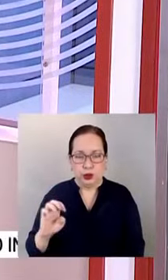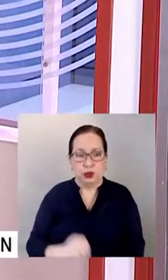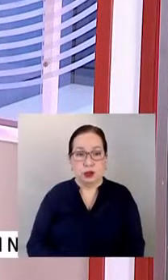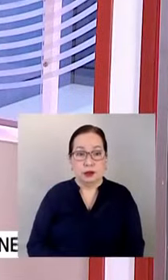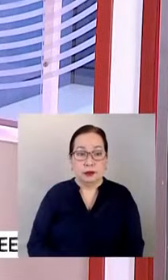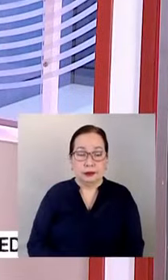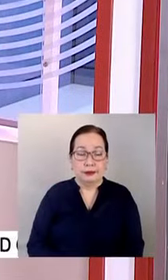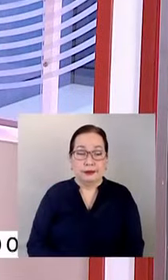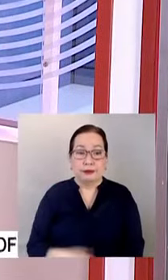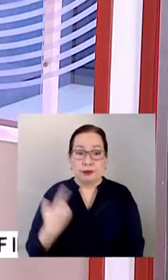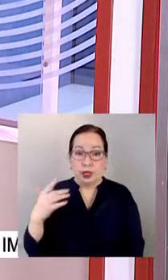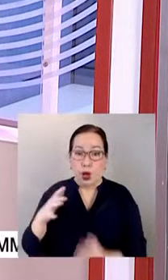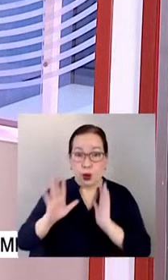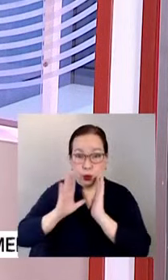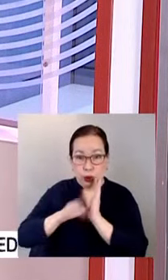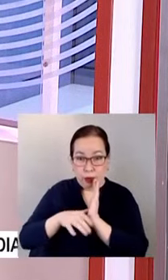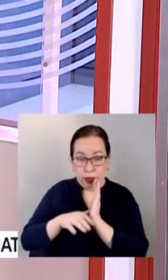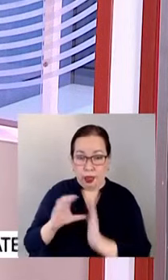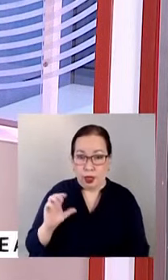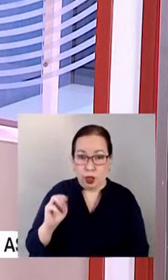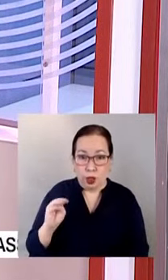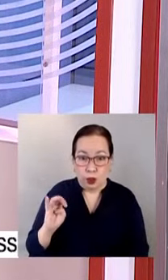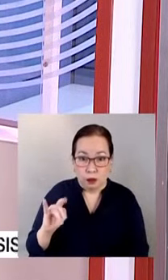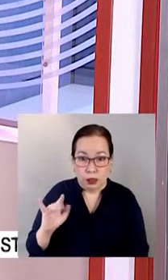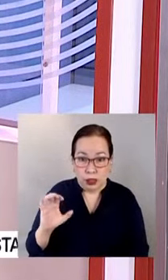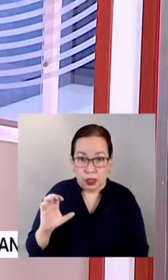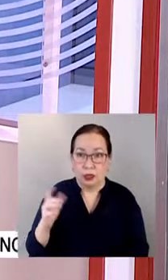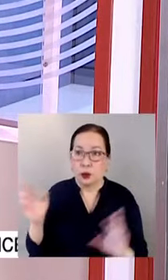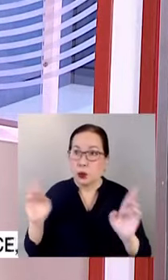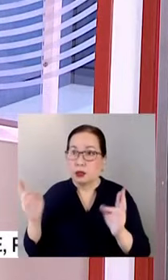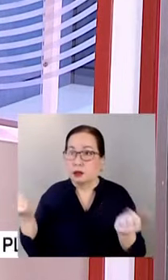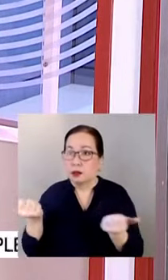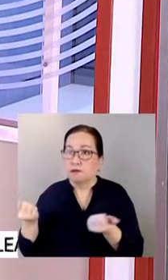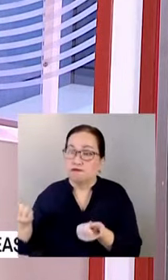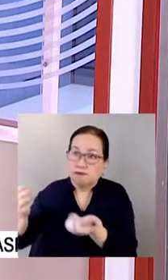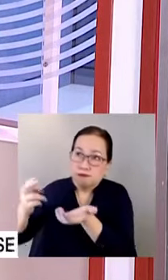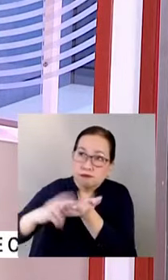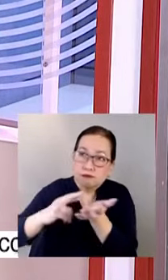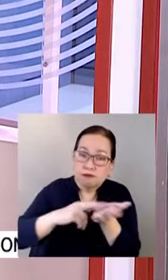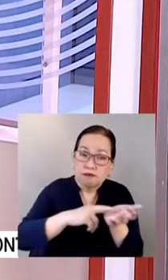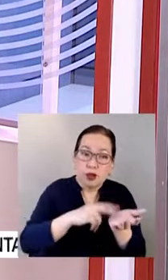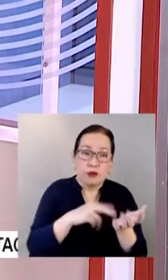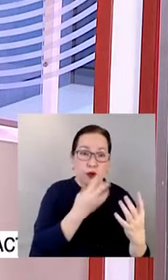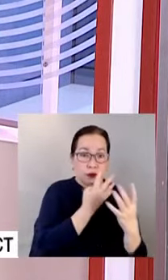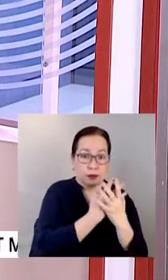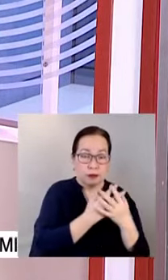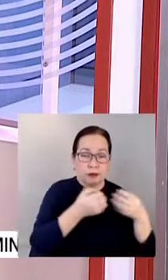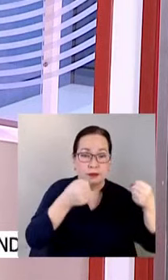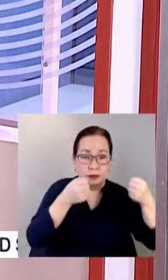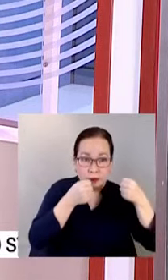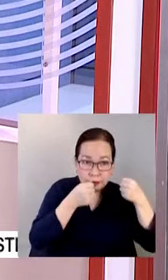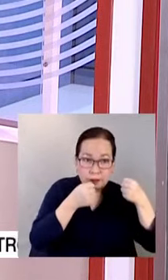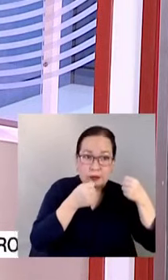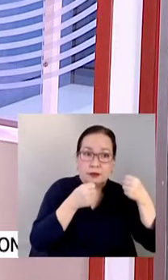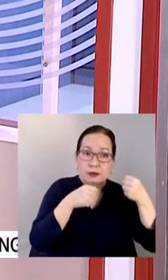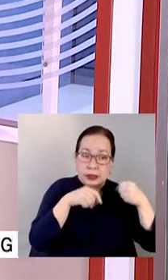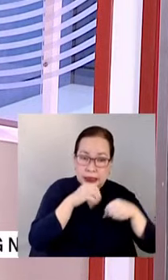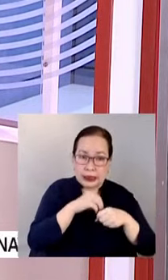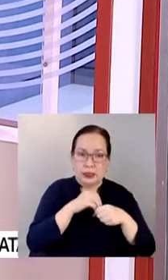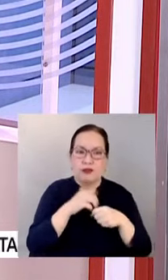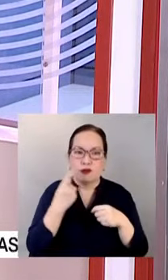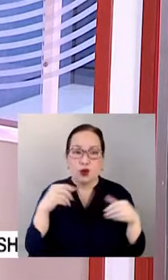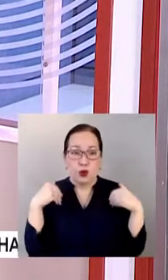on Elections opened satellite registration sites in jails, allowing inmates to vote in the village and youth council polls. Michael Deliso now joins